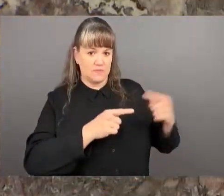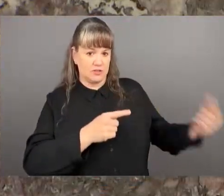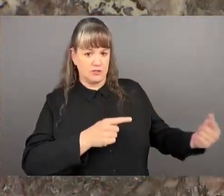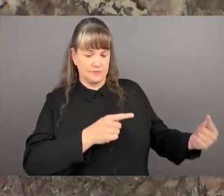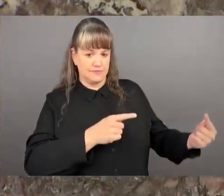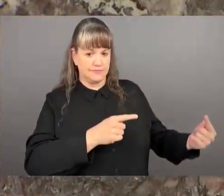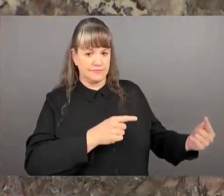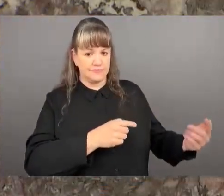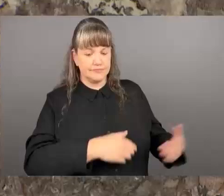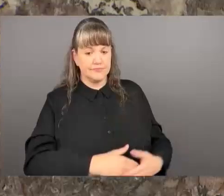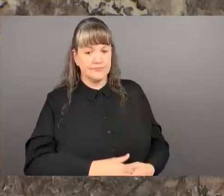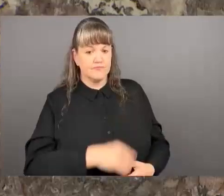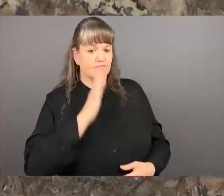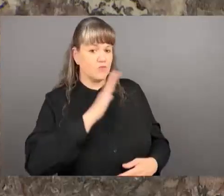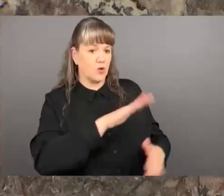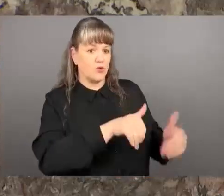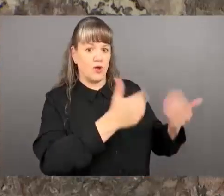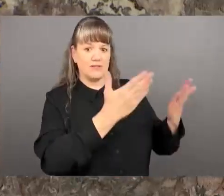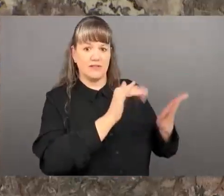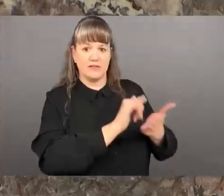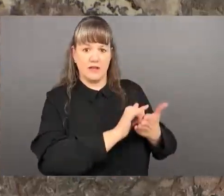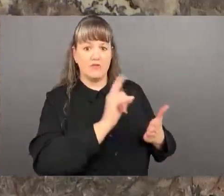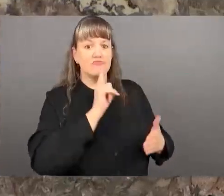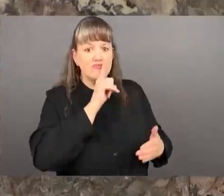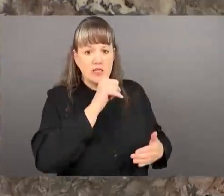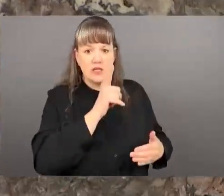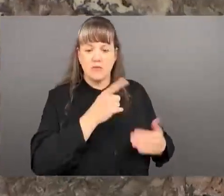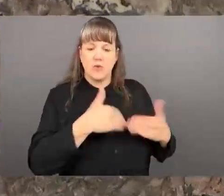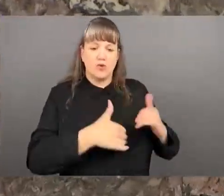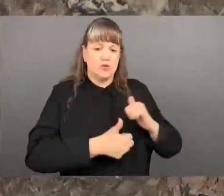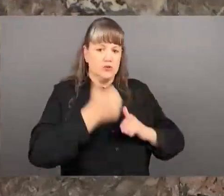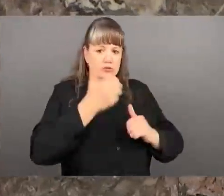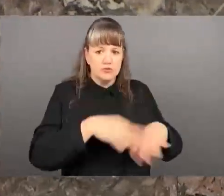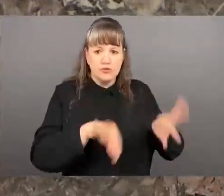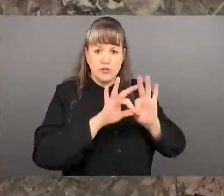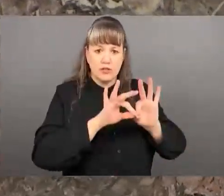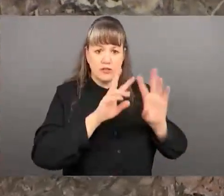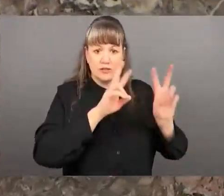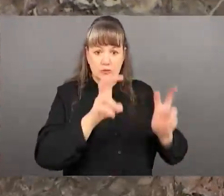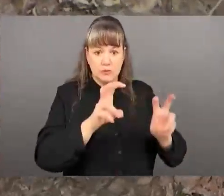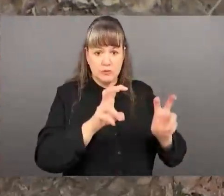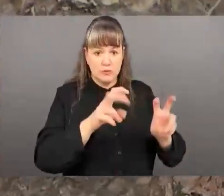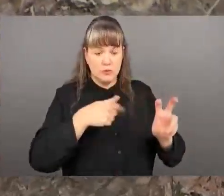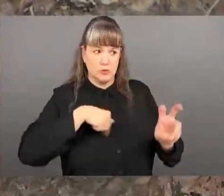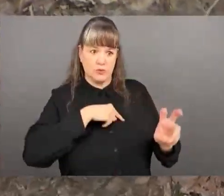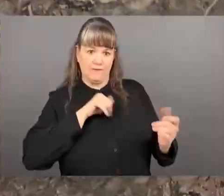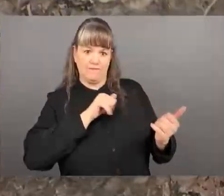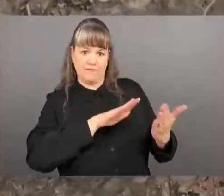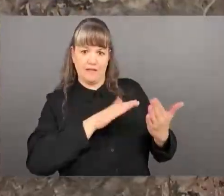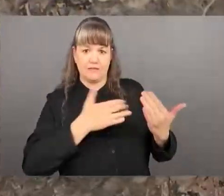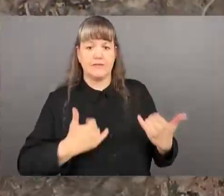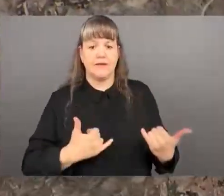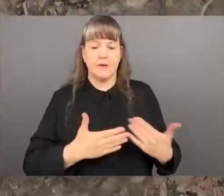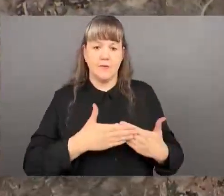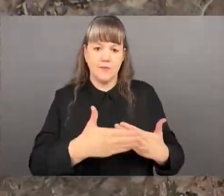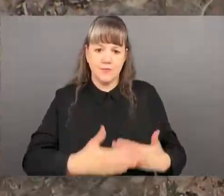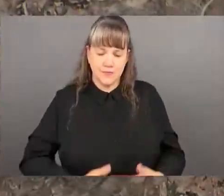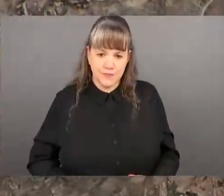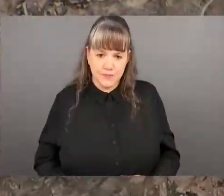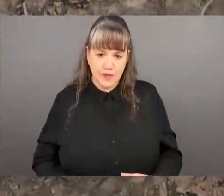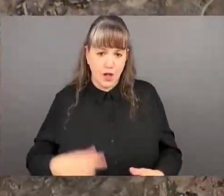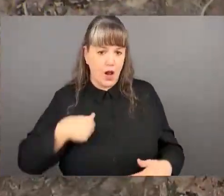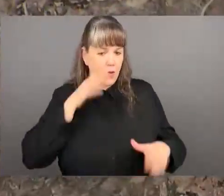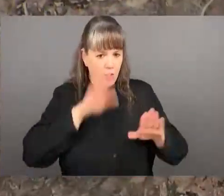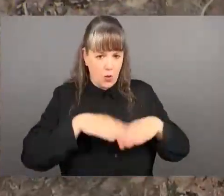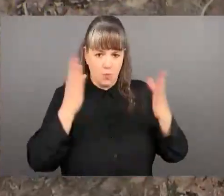is one of the most critical issues that is facing us. And I want to begin, Mr. Speaker, the way that I began when I answered a question from the House